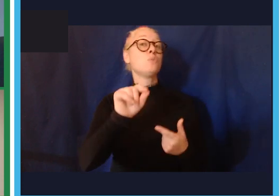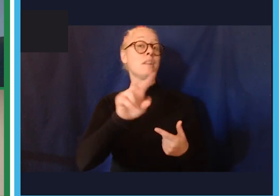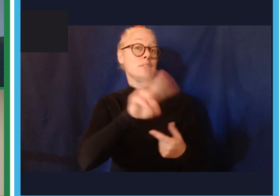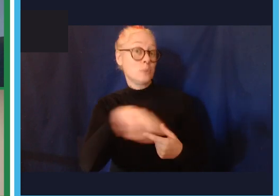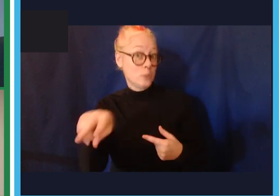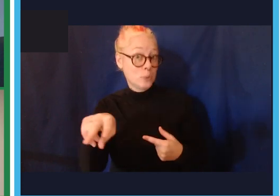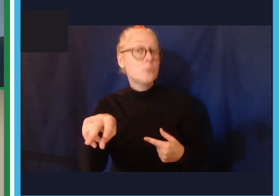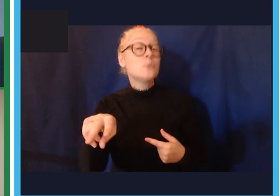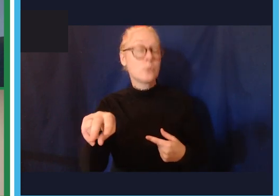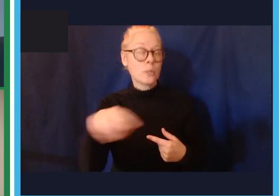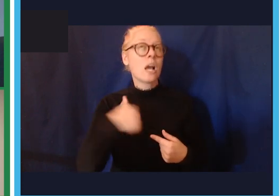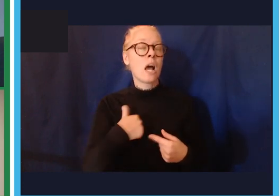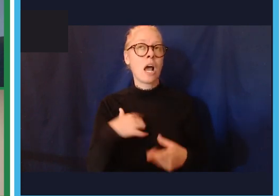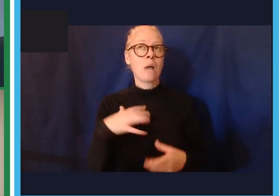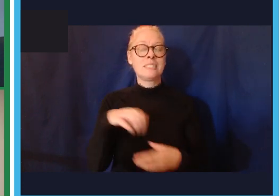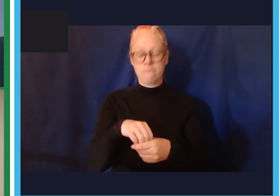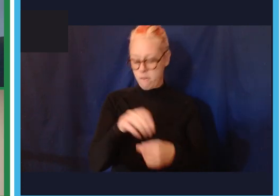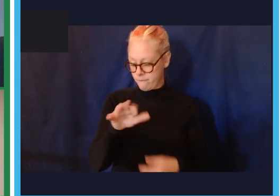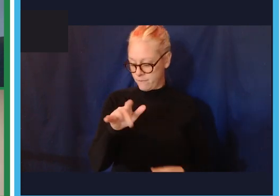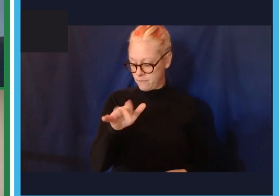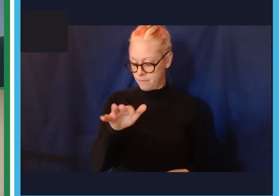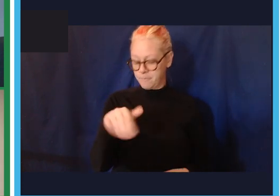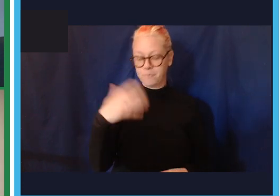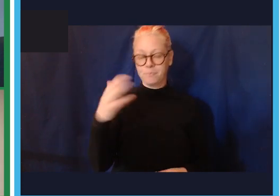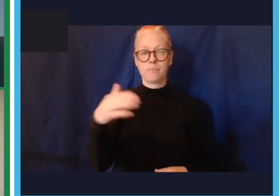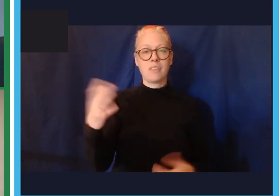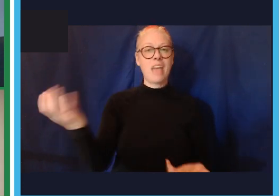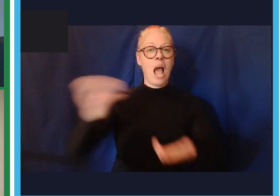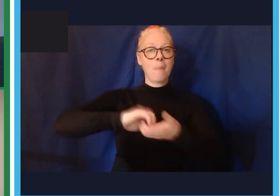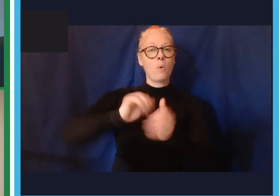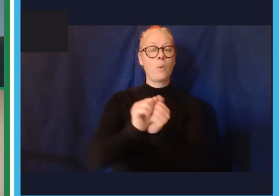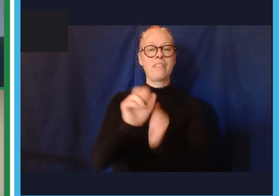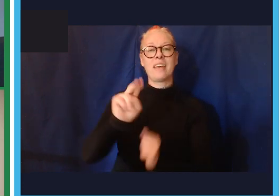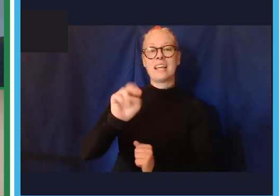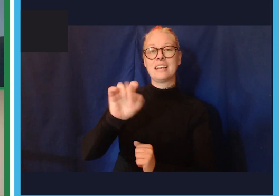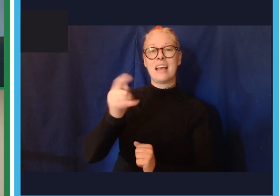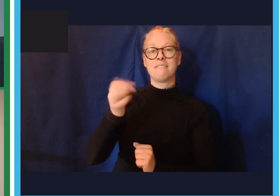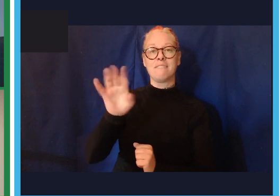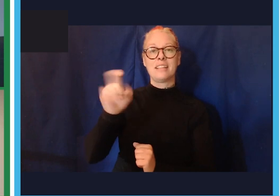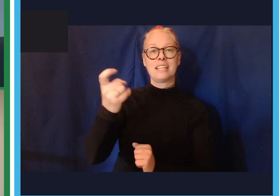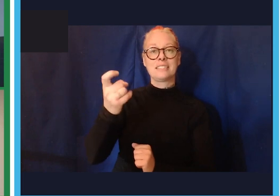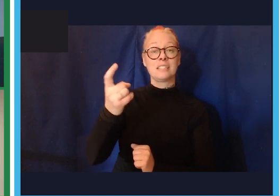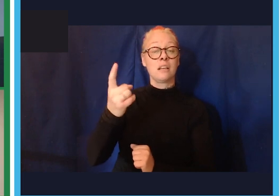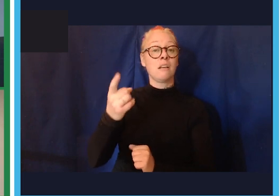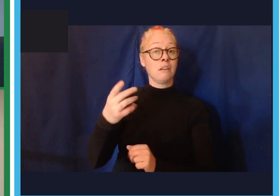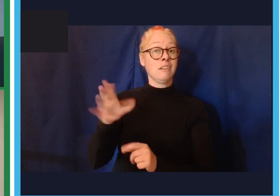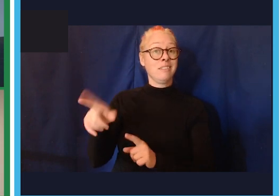New York City, which was amazing. I bet. Yeah. And Graham, anything to add? And